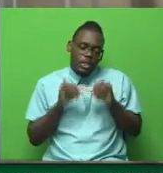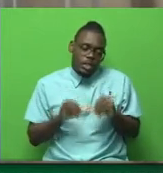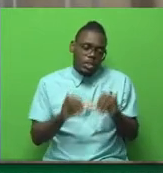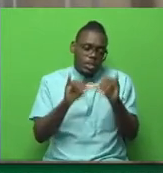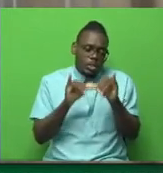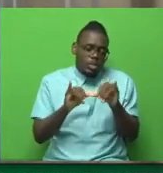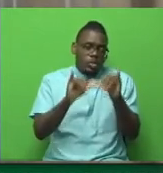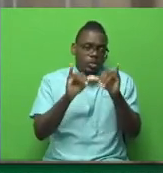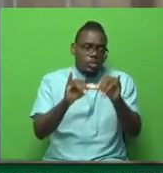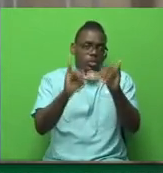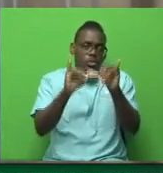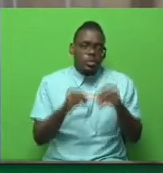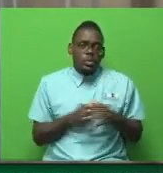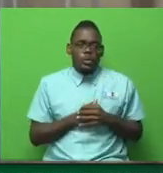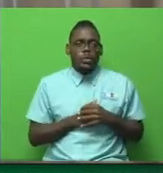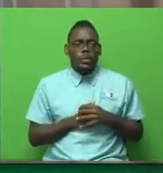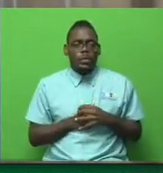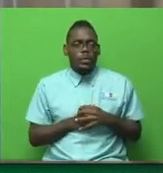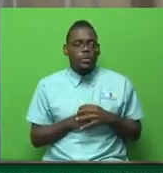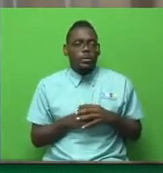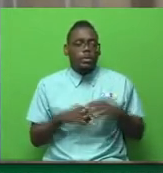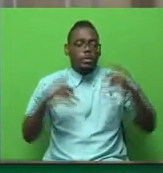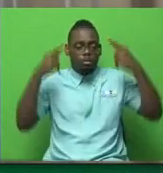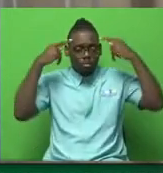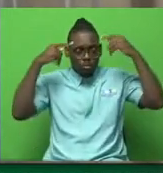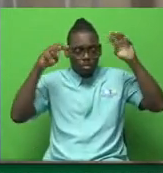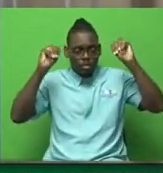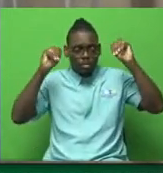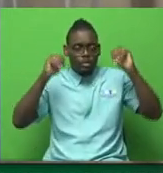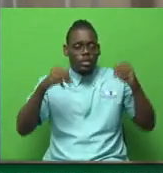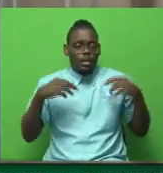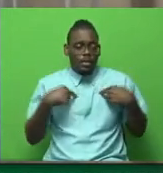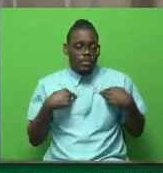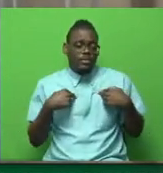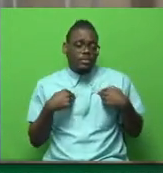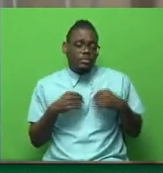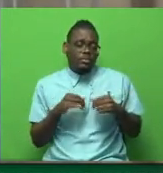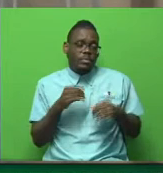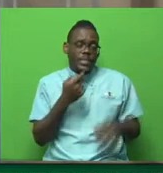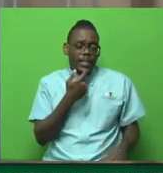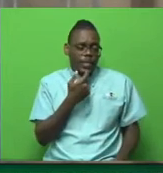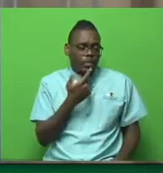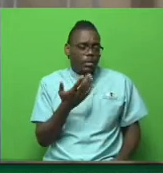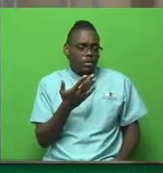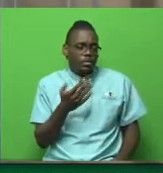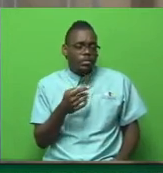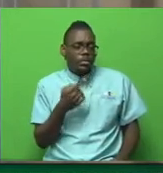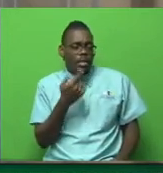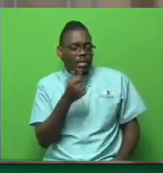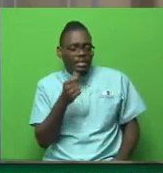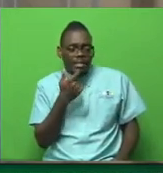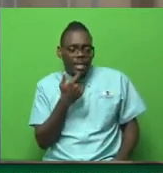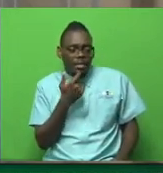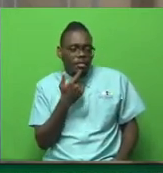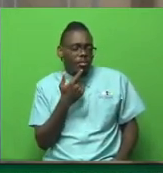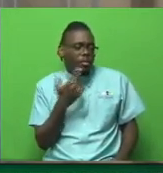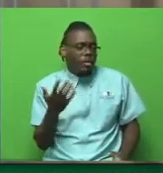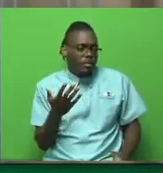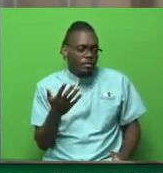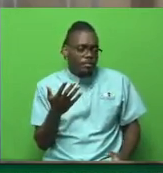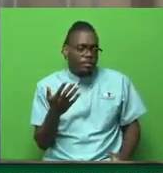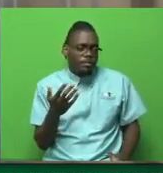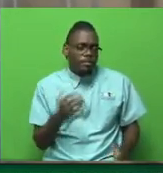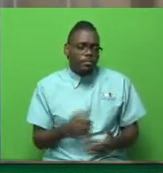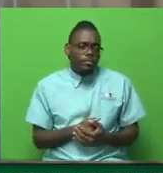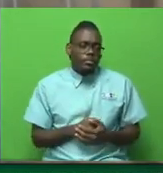his parliamentary privilege he stands there in this honorable house and attacks persons who are not in